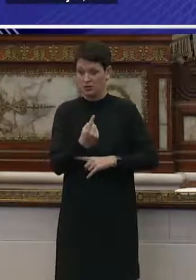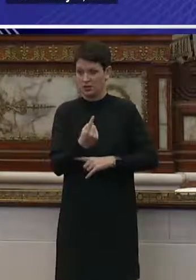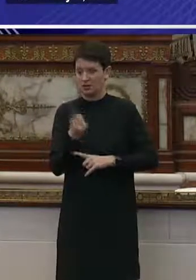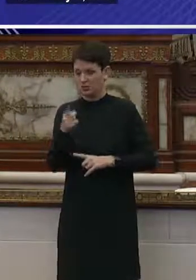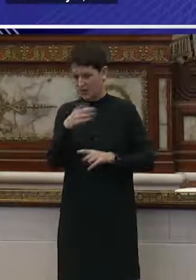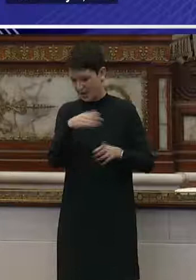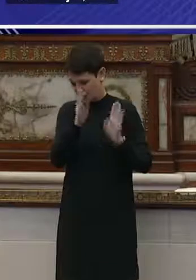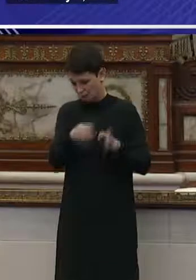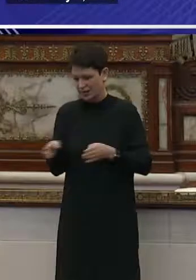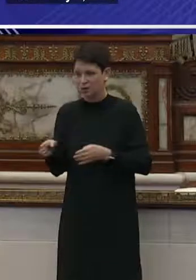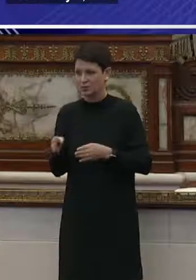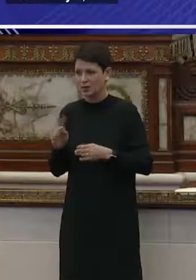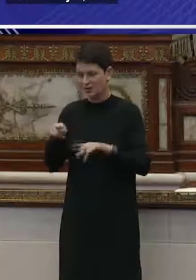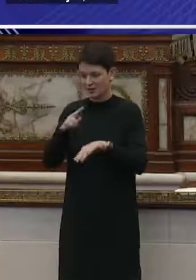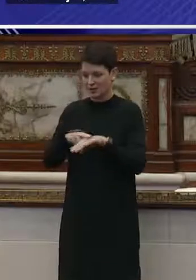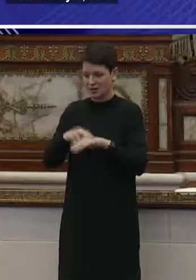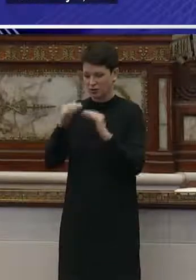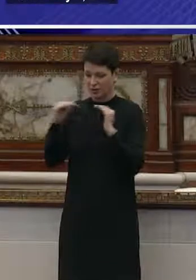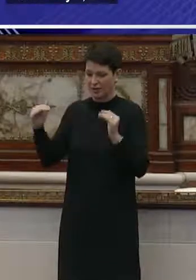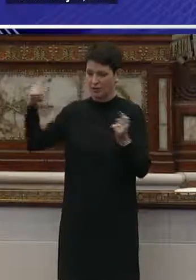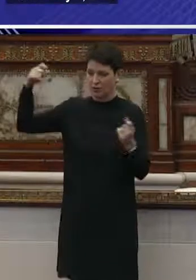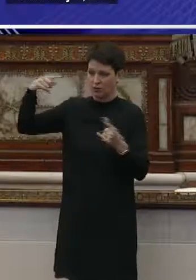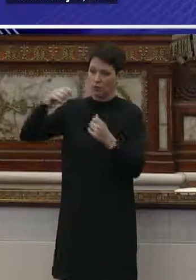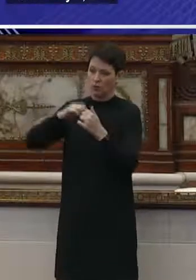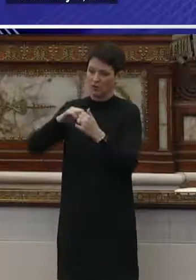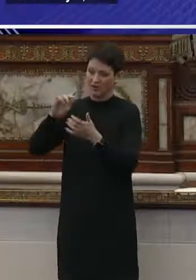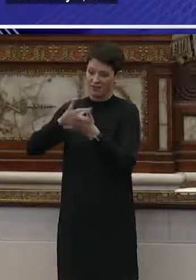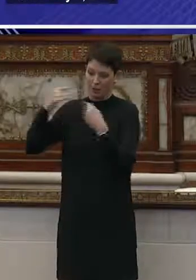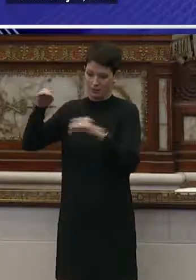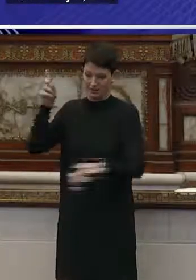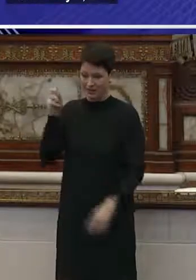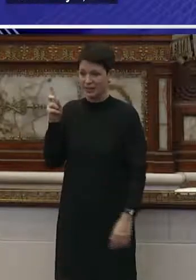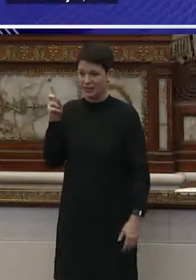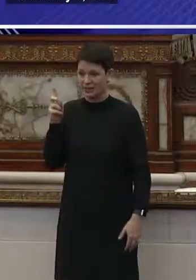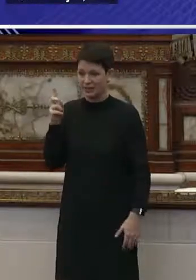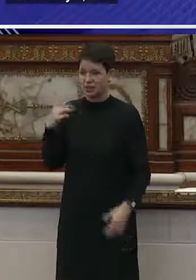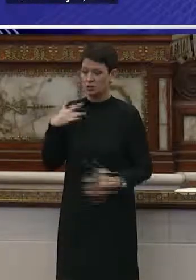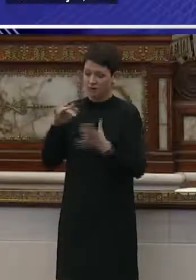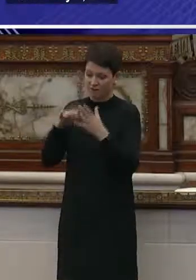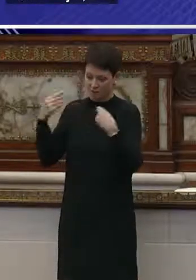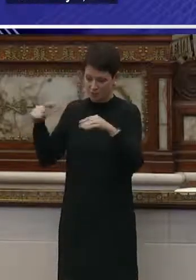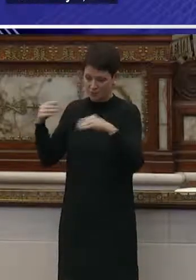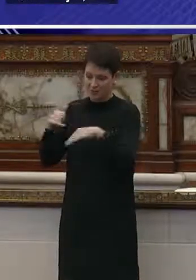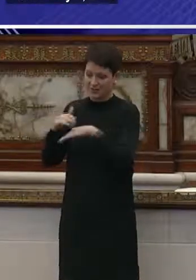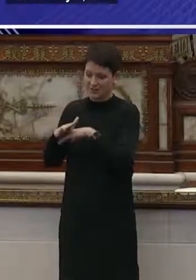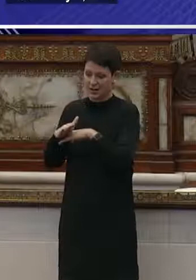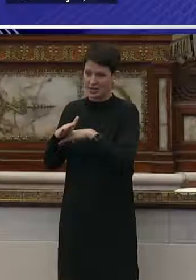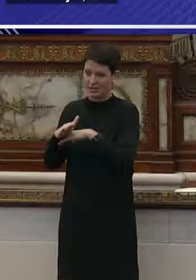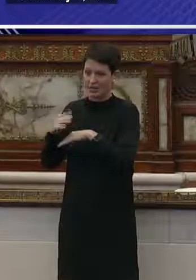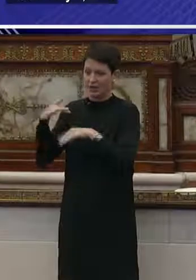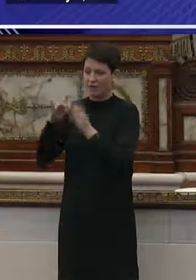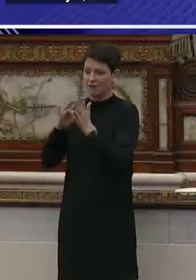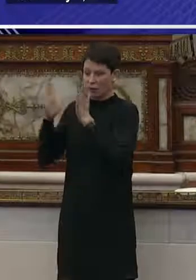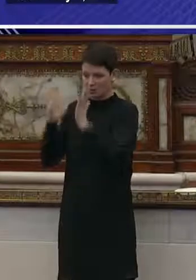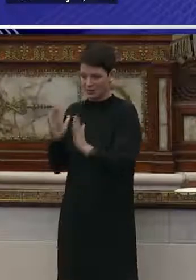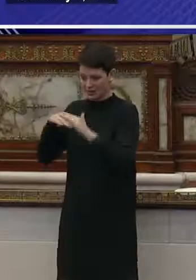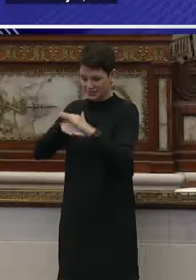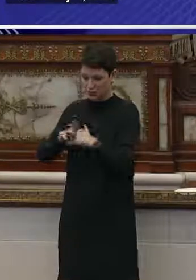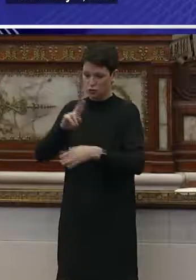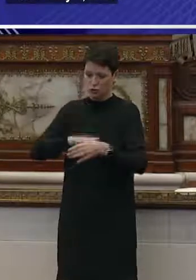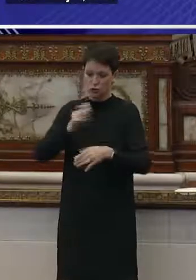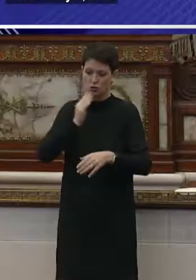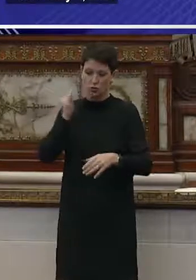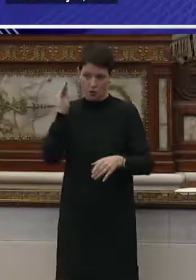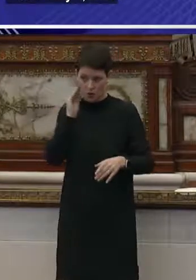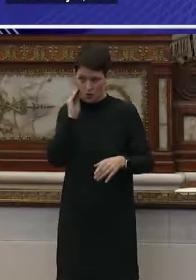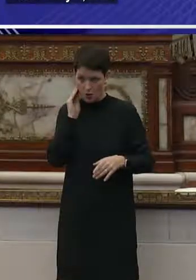arrangement at the national level with pharmacies to have pharmacies send their pharmacists into nursing homes